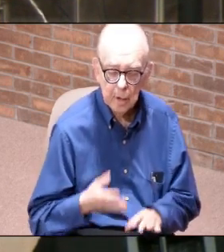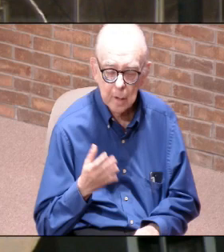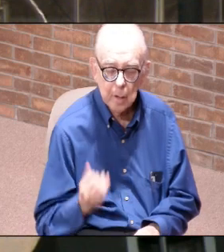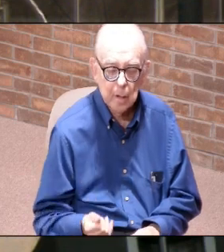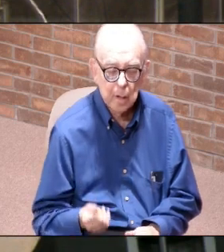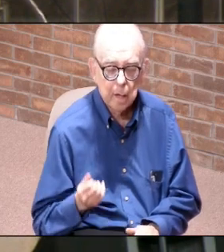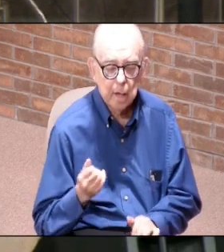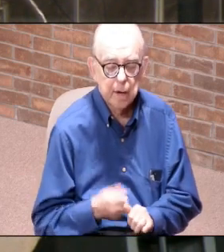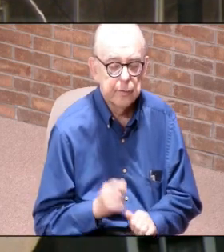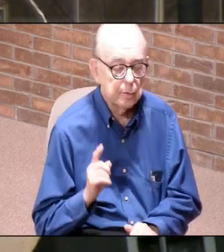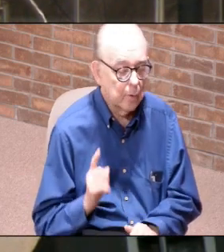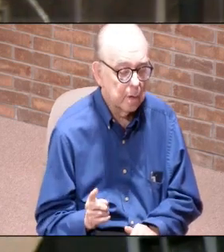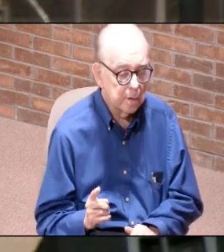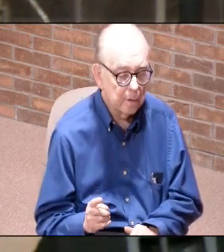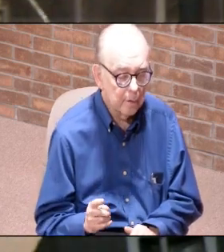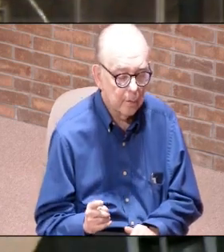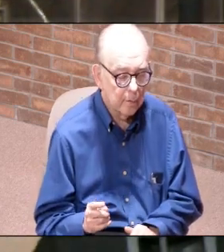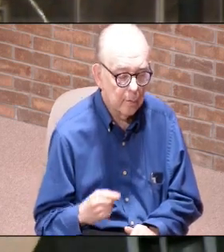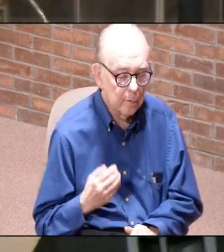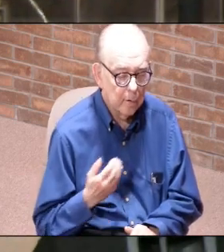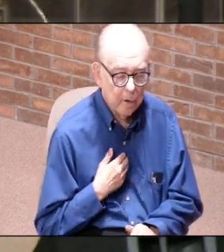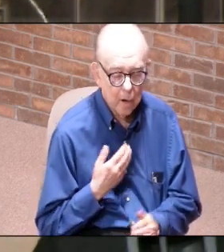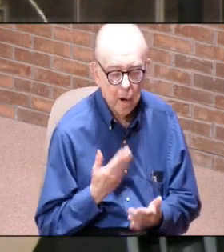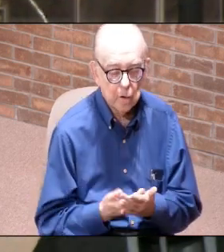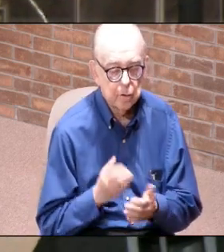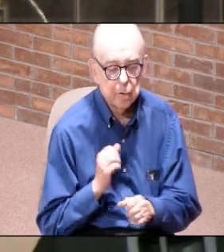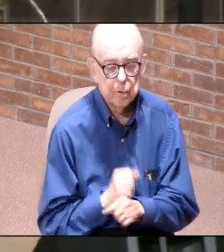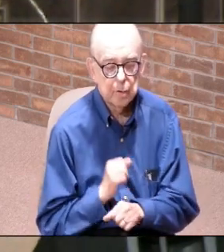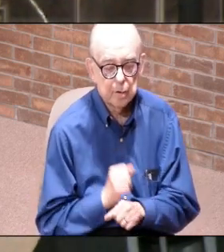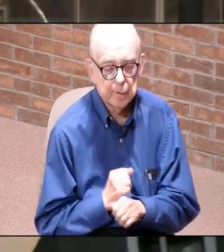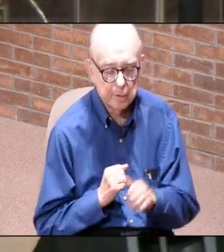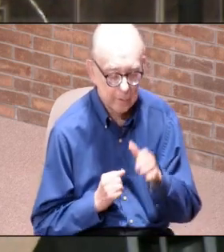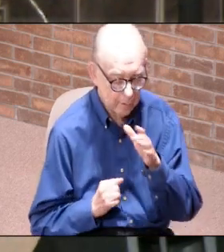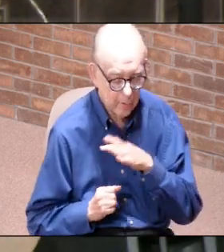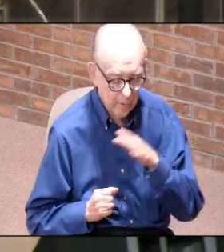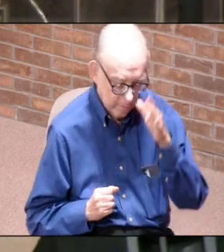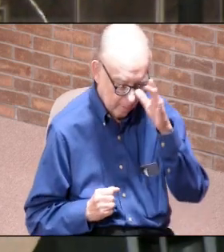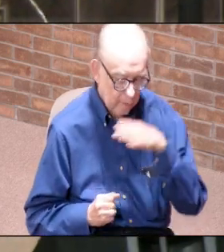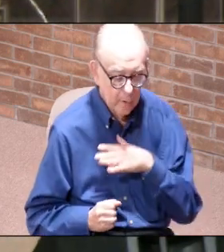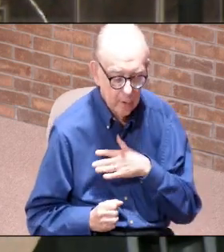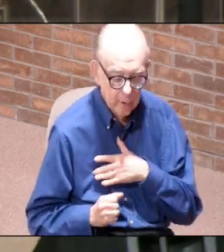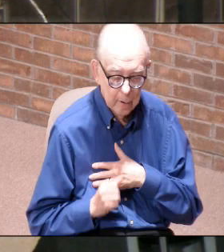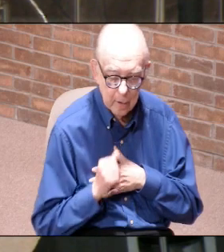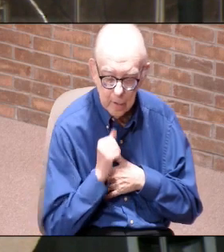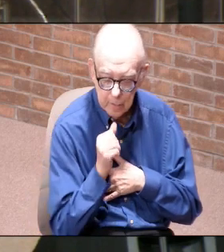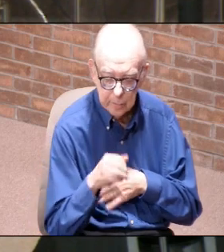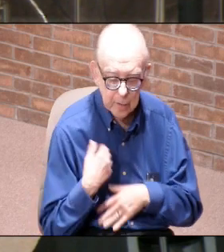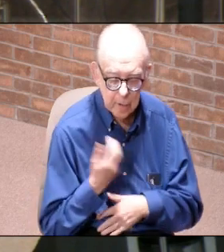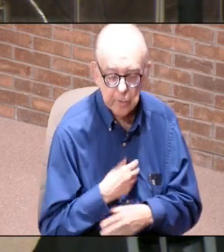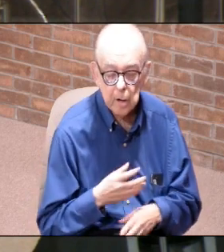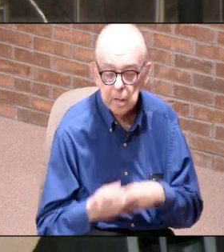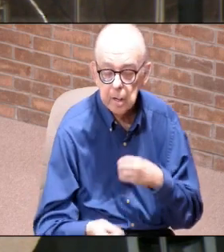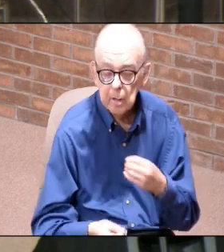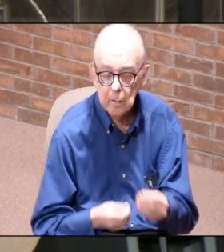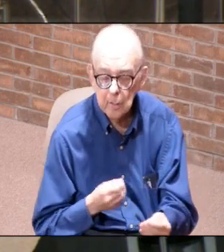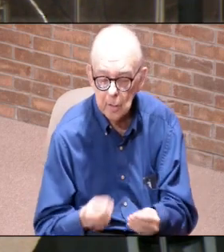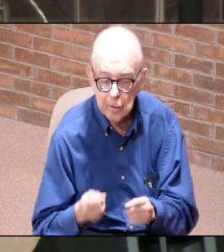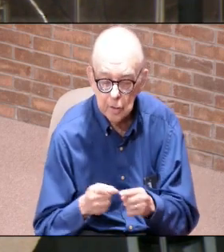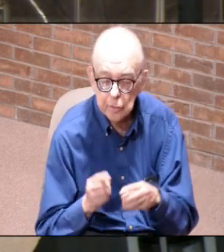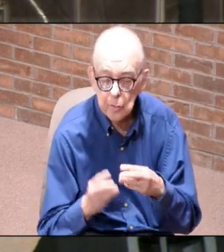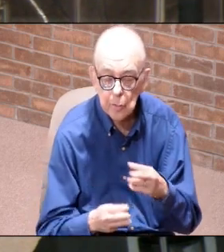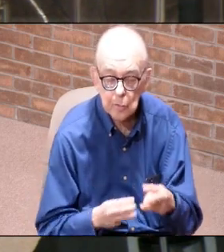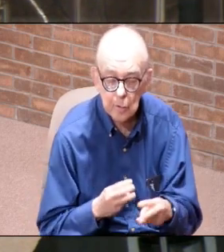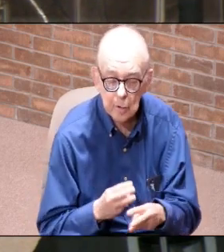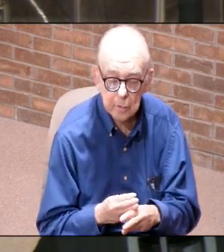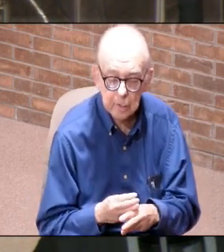Because every one of us, our good works, ladies and gentlemen, is our contribution to the